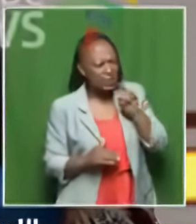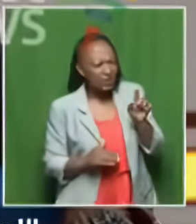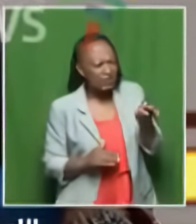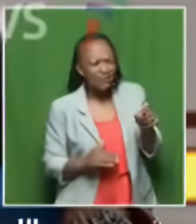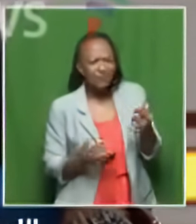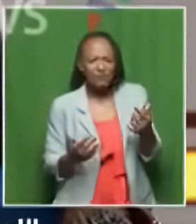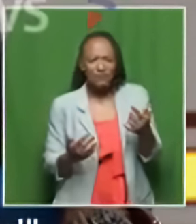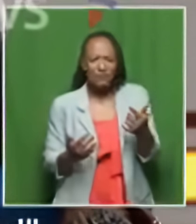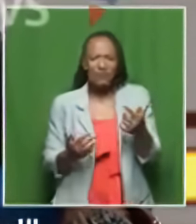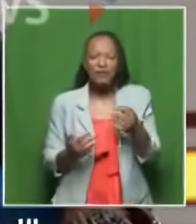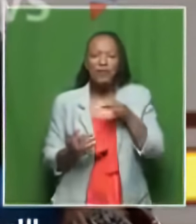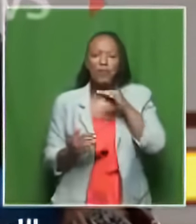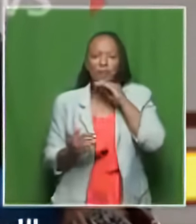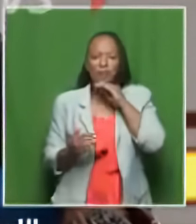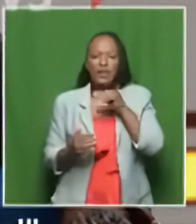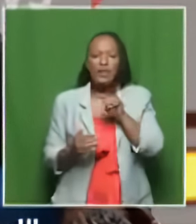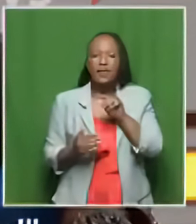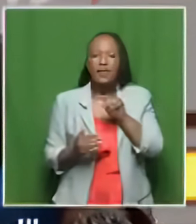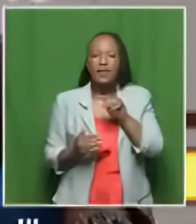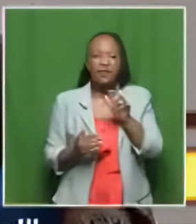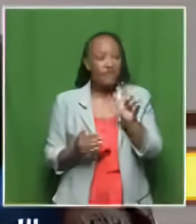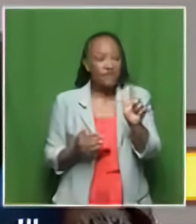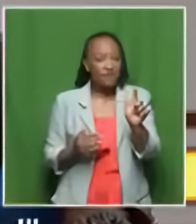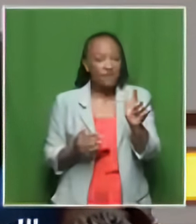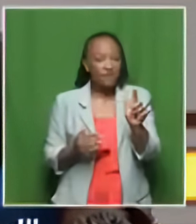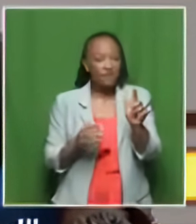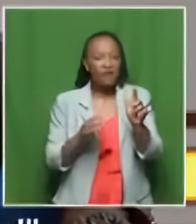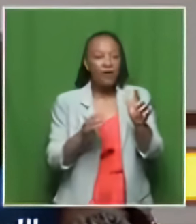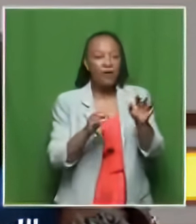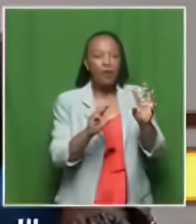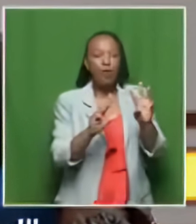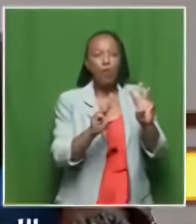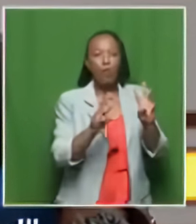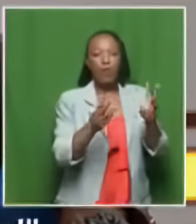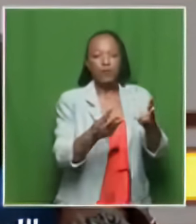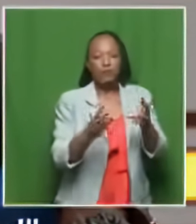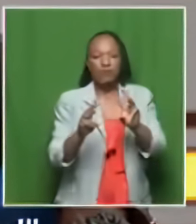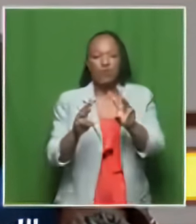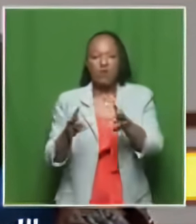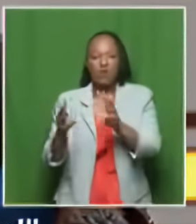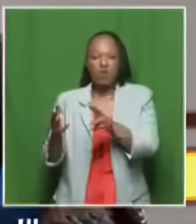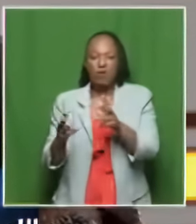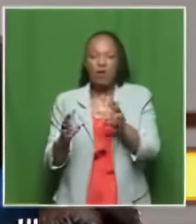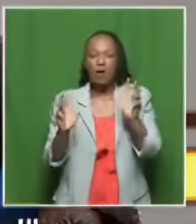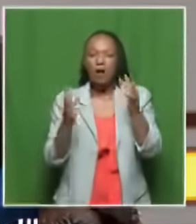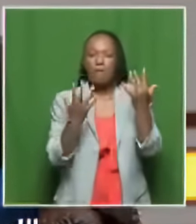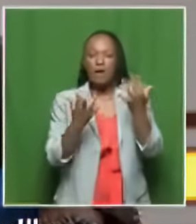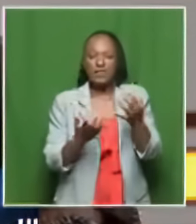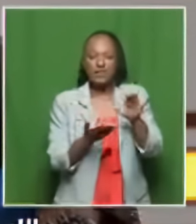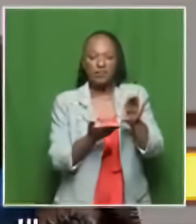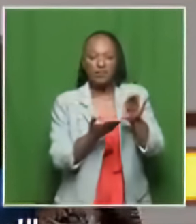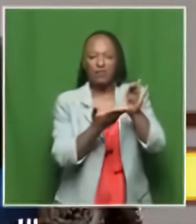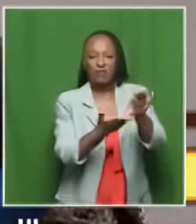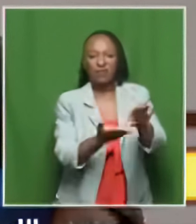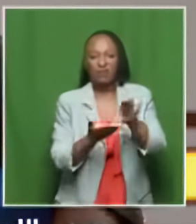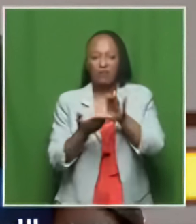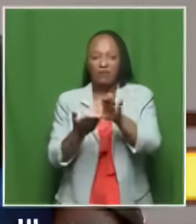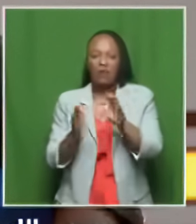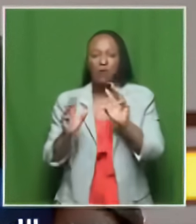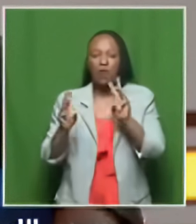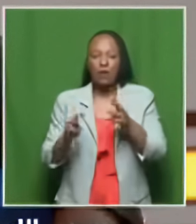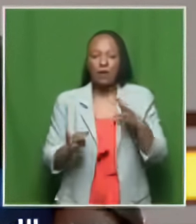means you must allocate each and every ward a budget which will be controlled by ward councillors, who